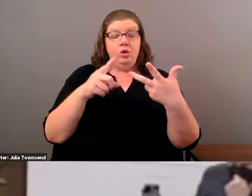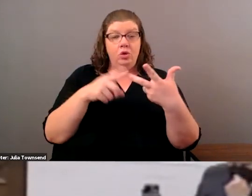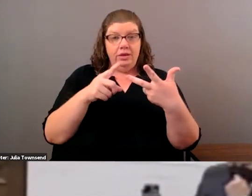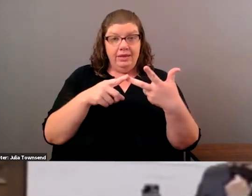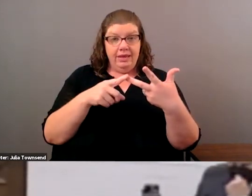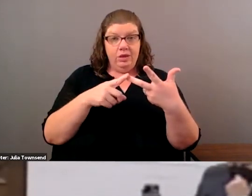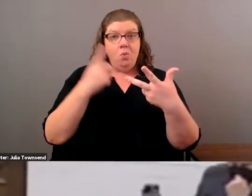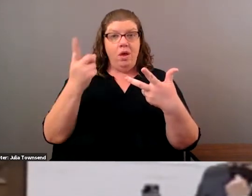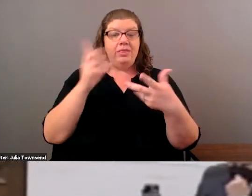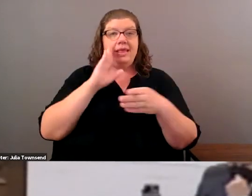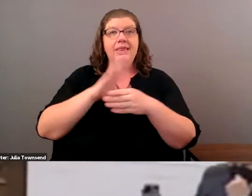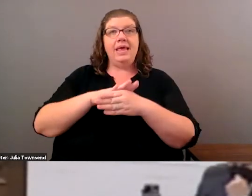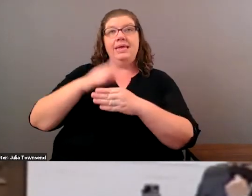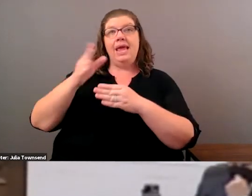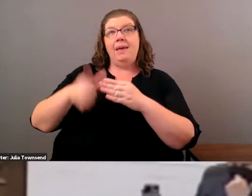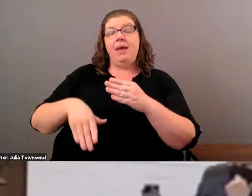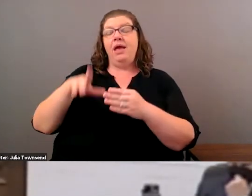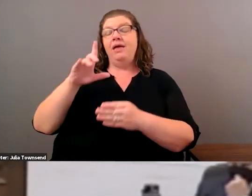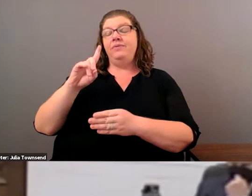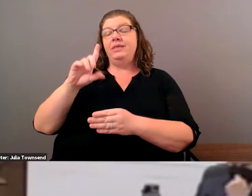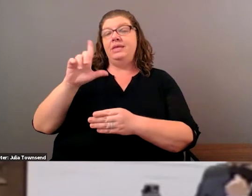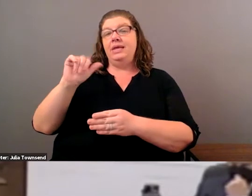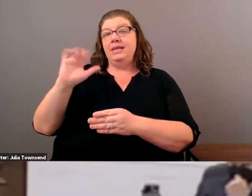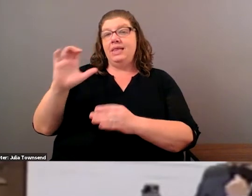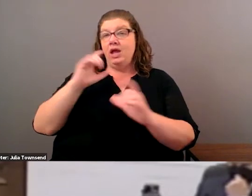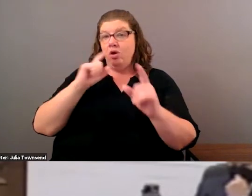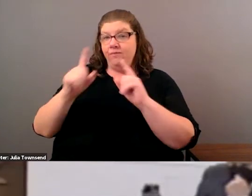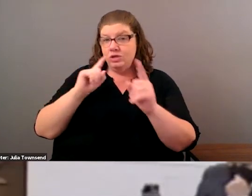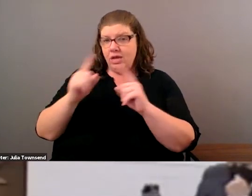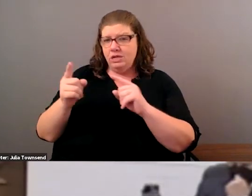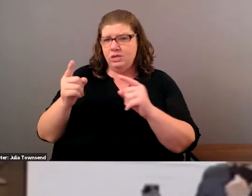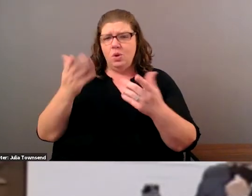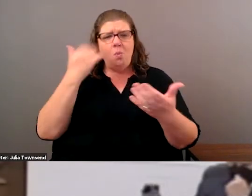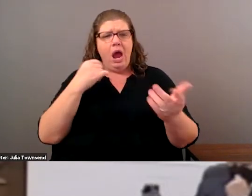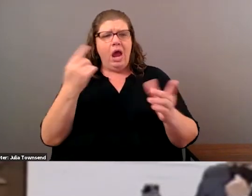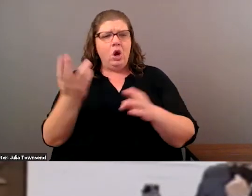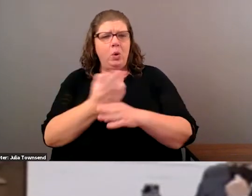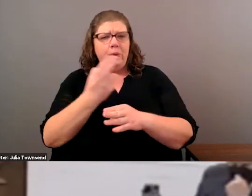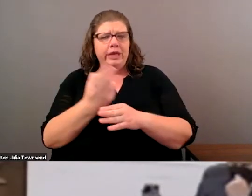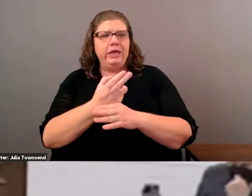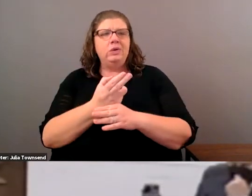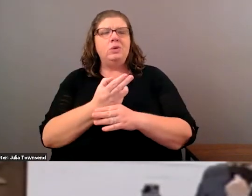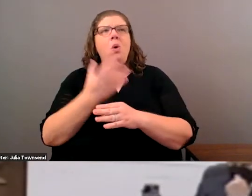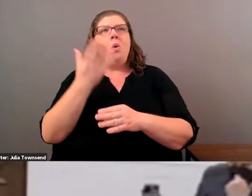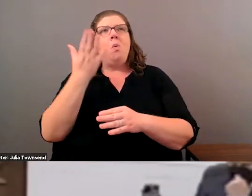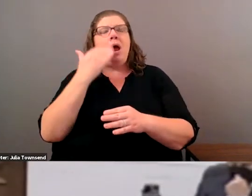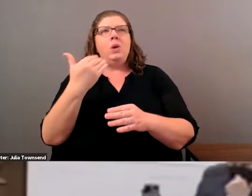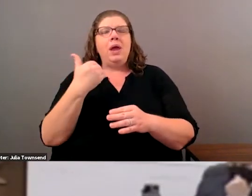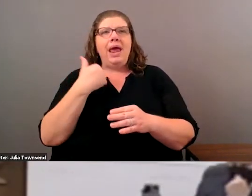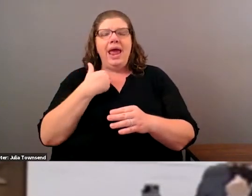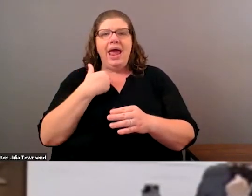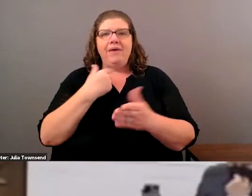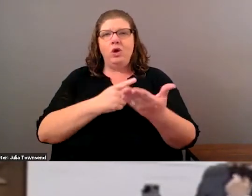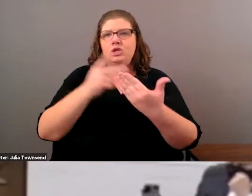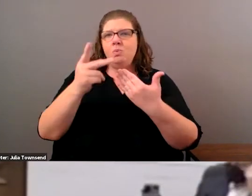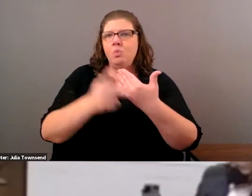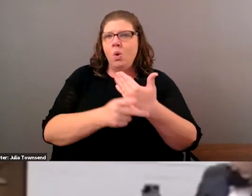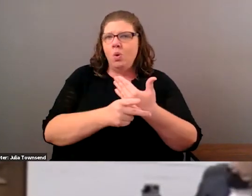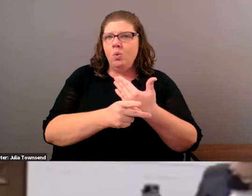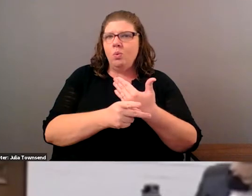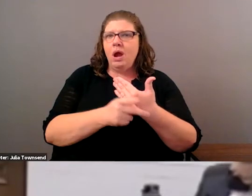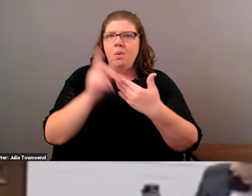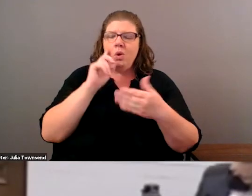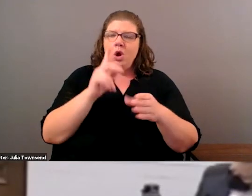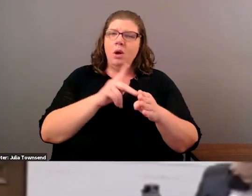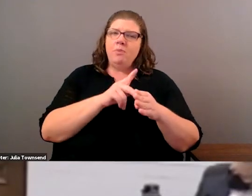came out of the DLAC conversation was, well, why do we have this program where we have the professional